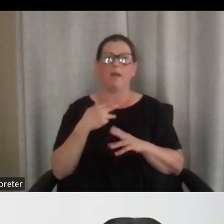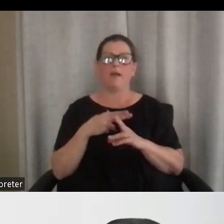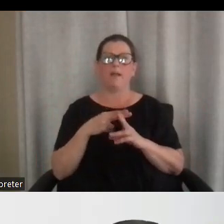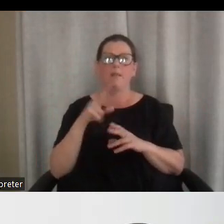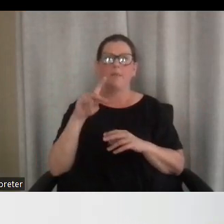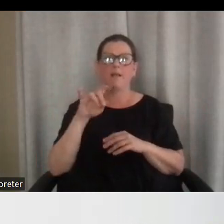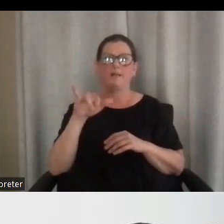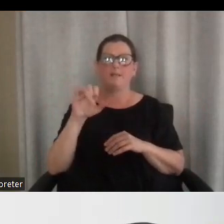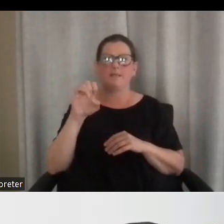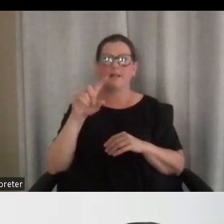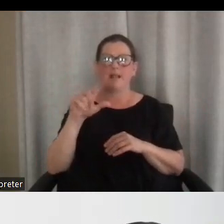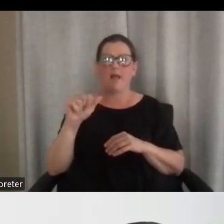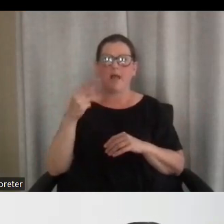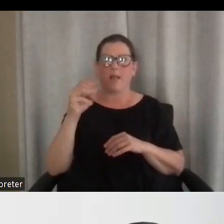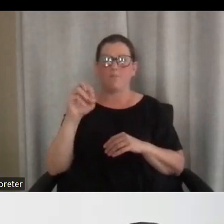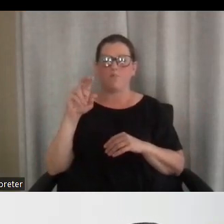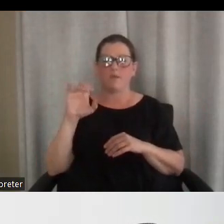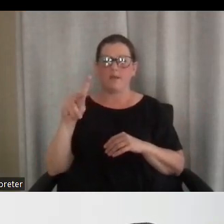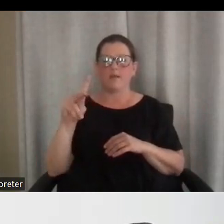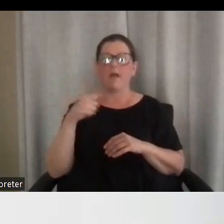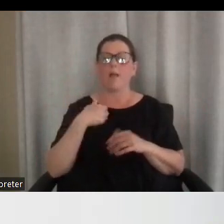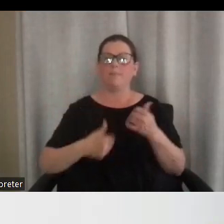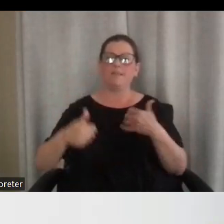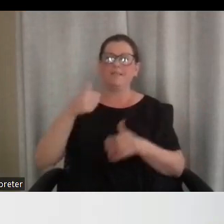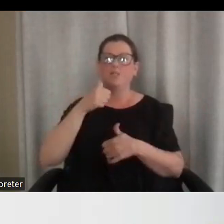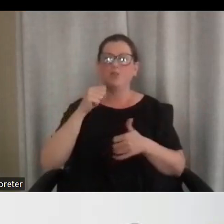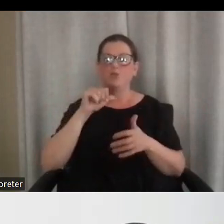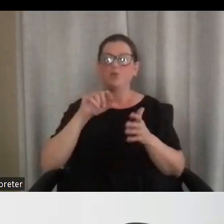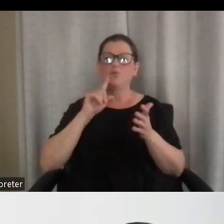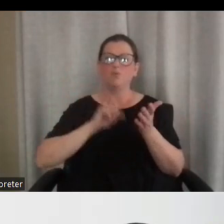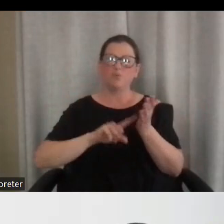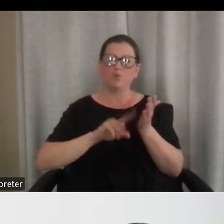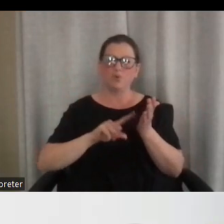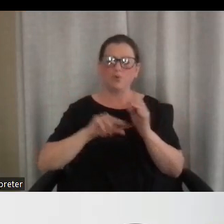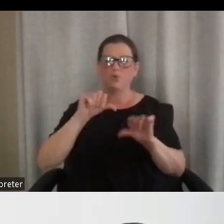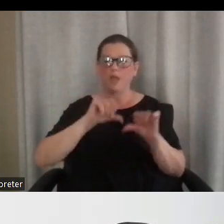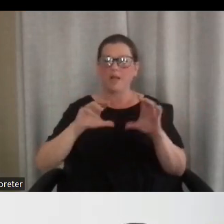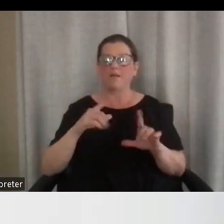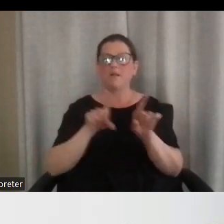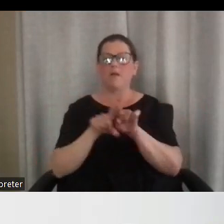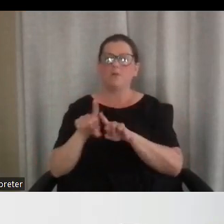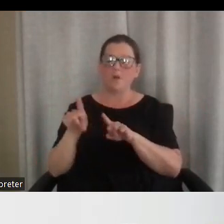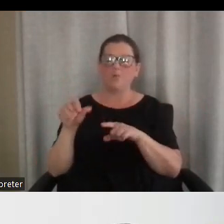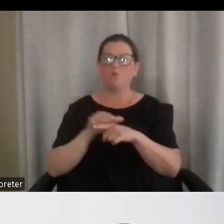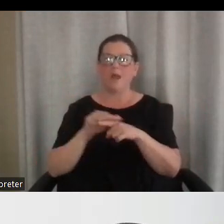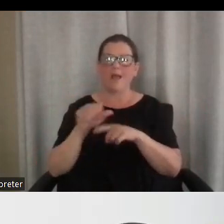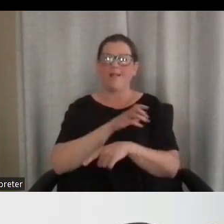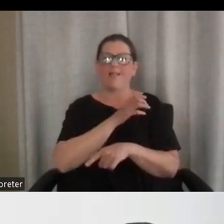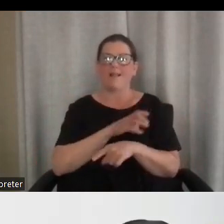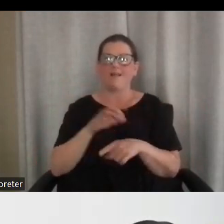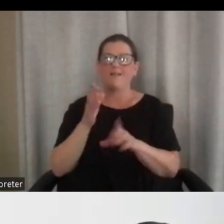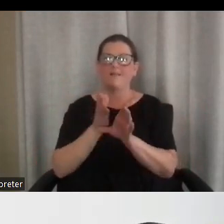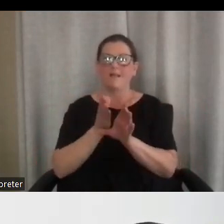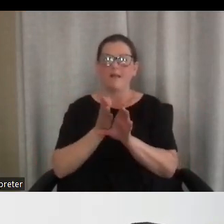Sela-Hamrick. I am a senior research scientist as well as a trained clinical psychologist working at the Center for Strategic